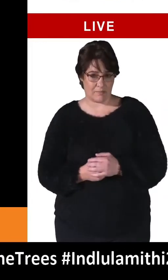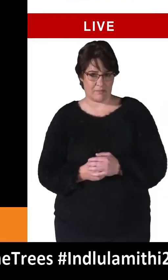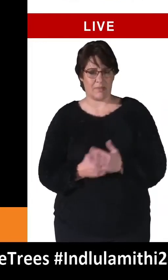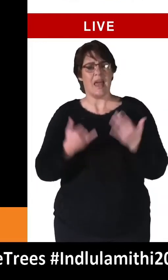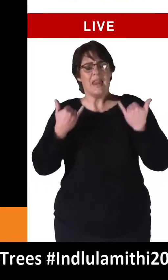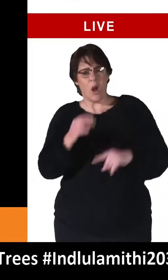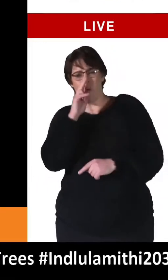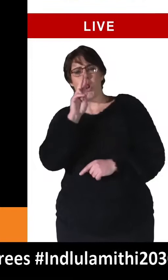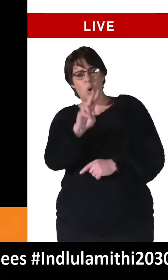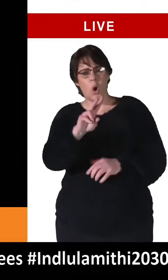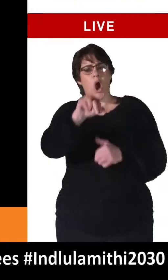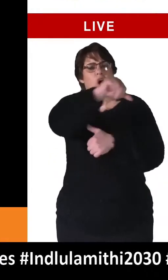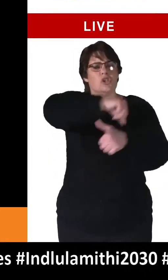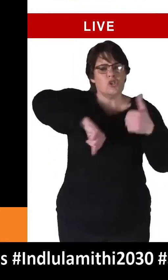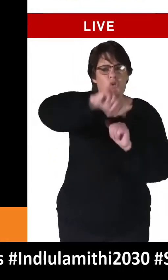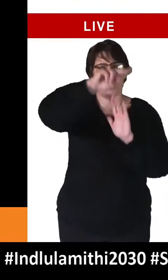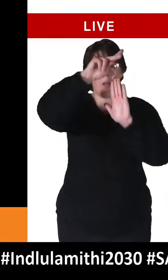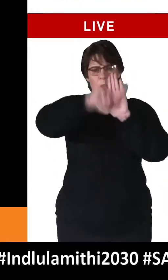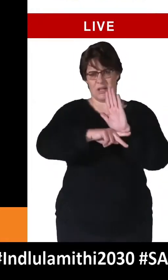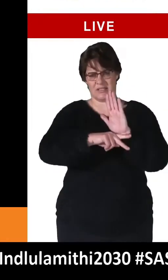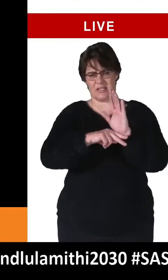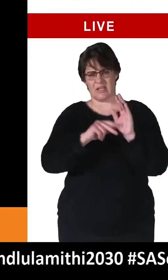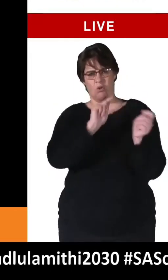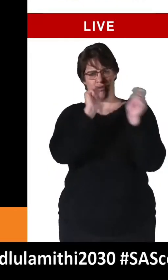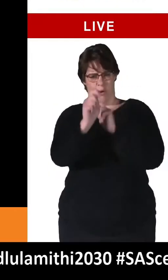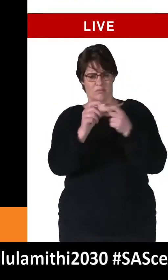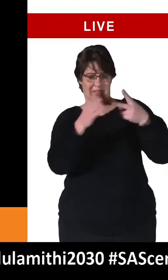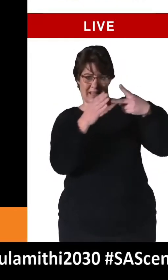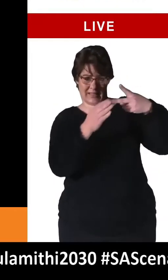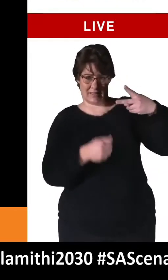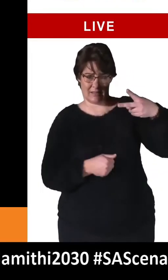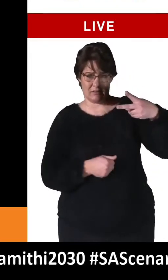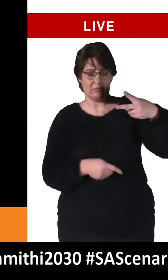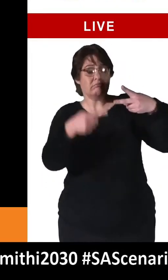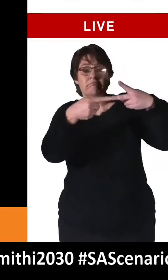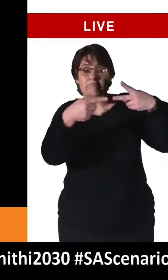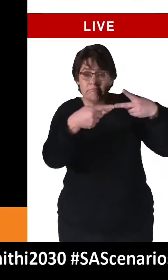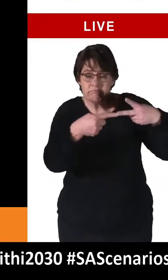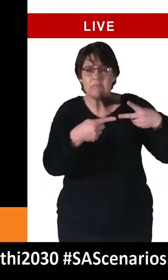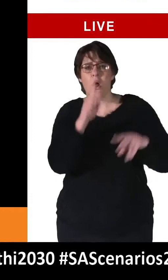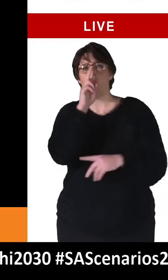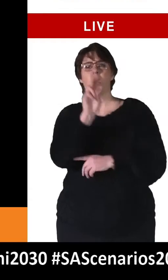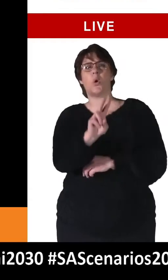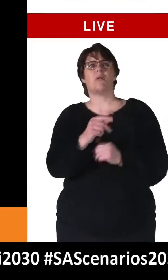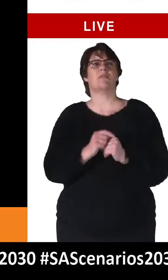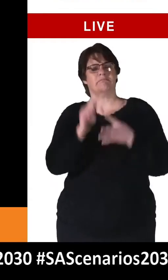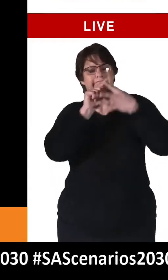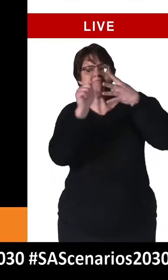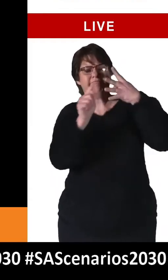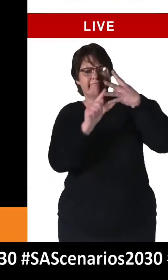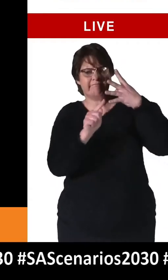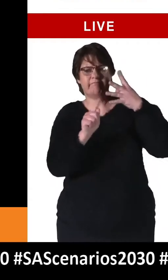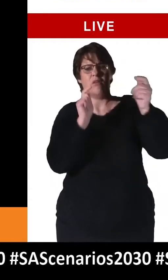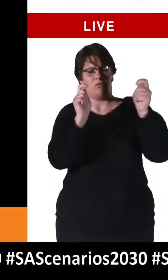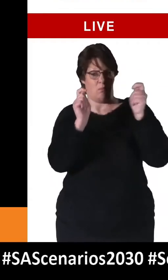We then look at social policy reforms, which is the next pillar. The social policy reforms look at a number of